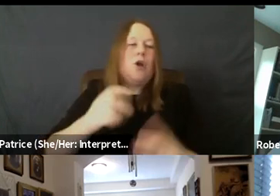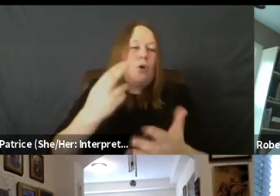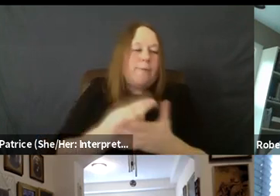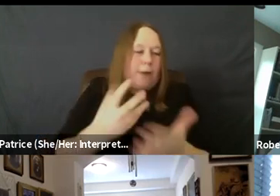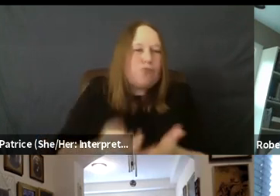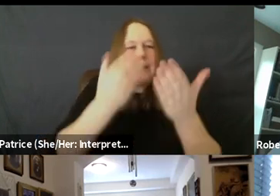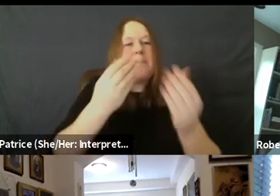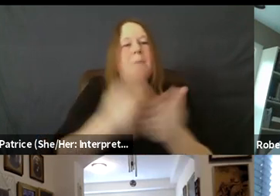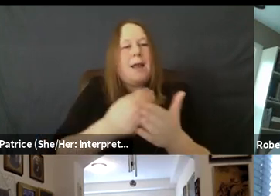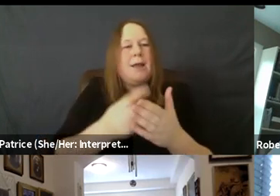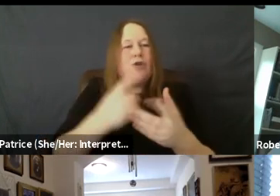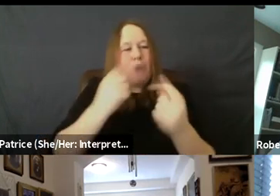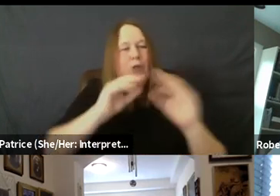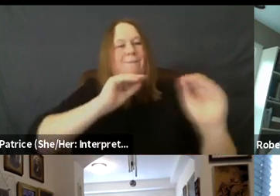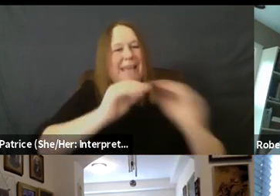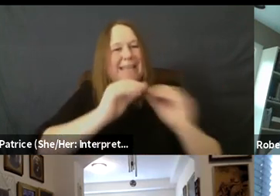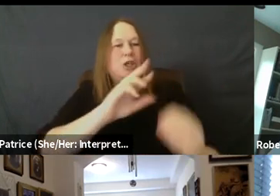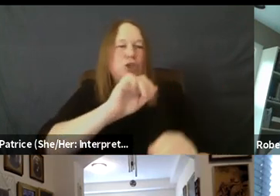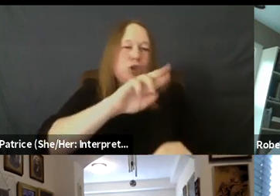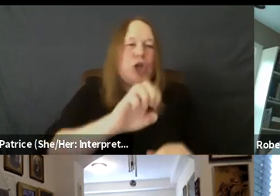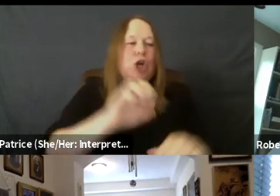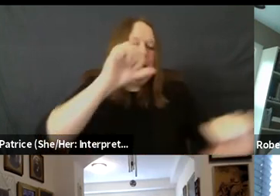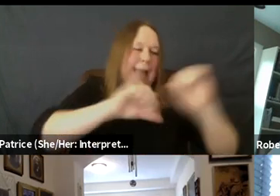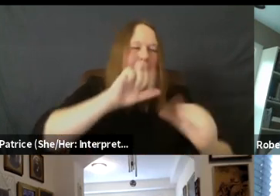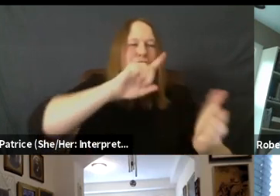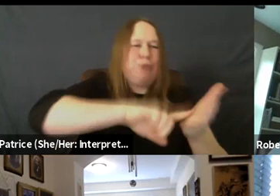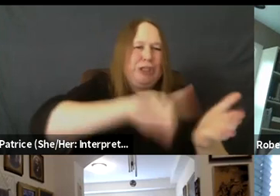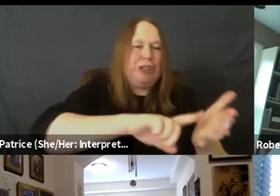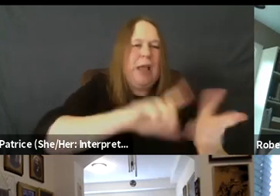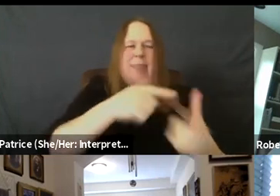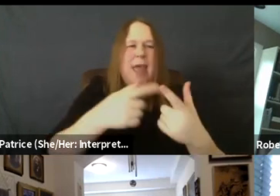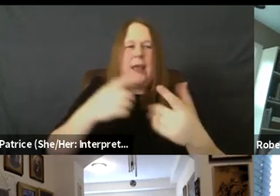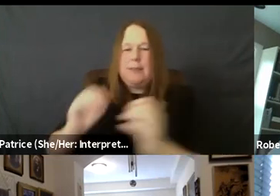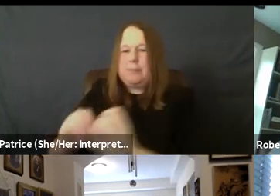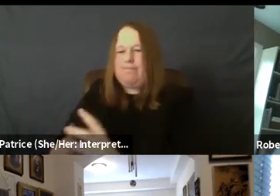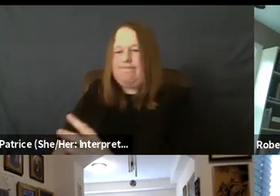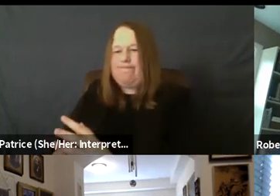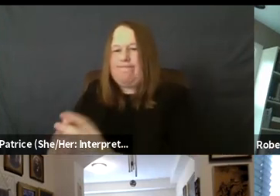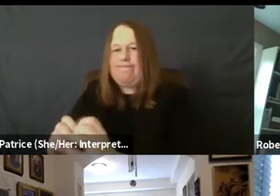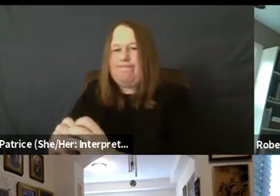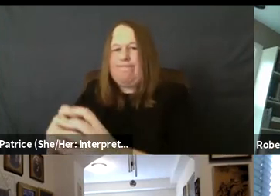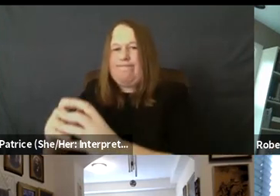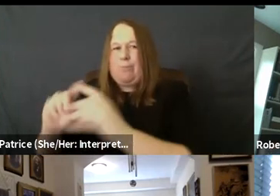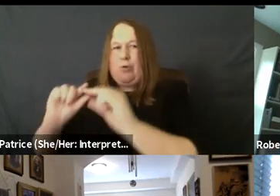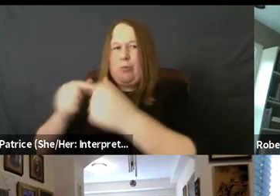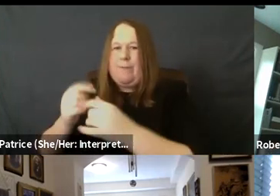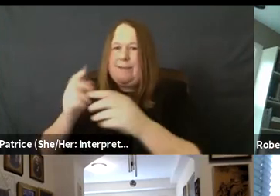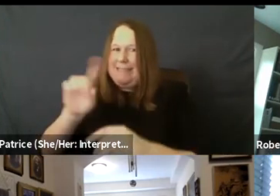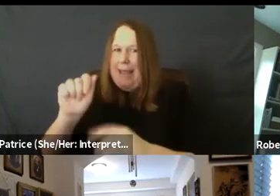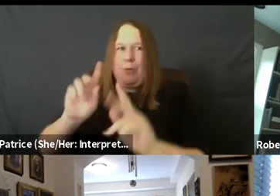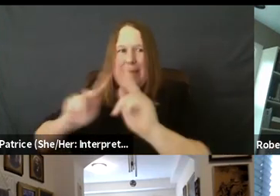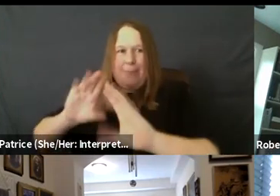for cure, science, research. And then you saw this emerging group of disabled individuals who